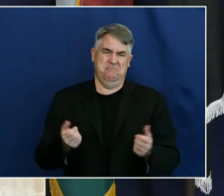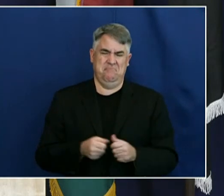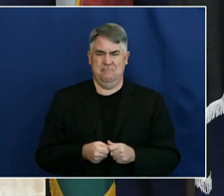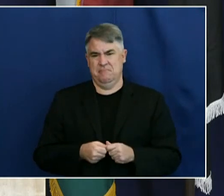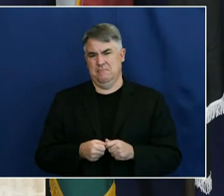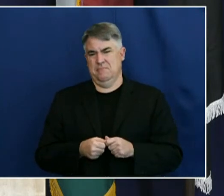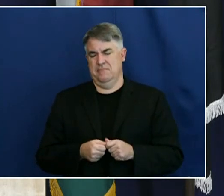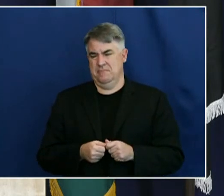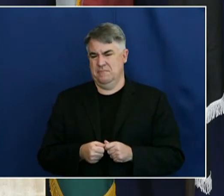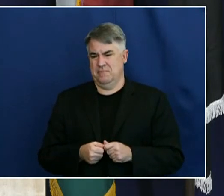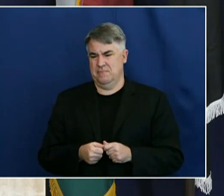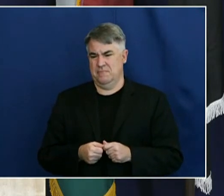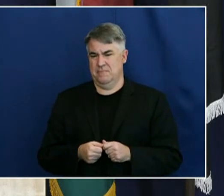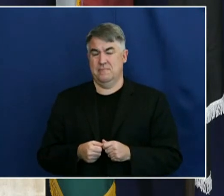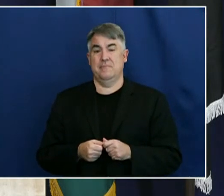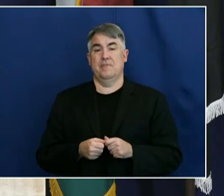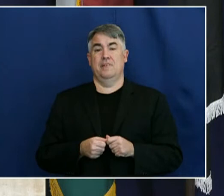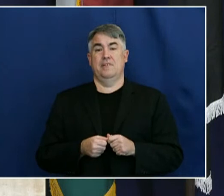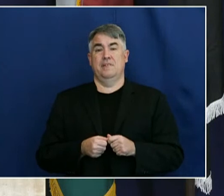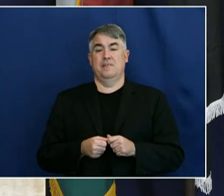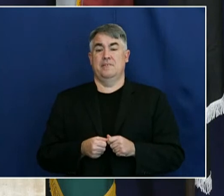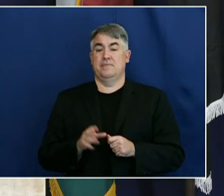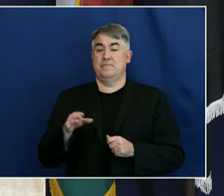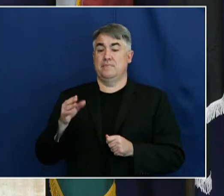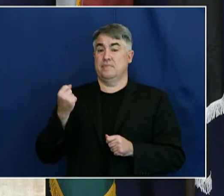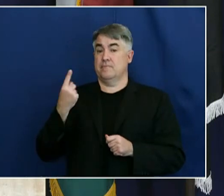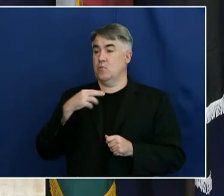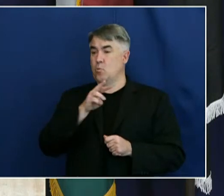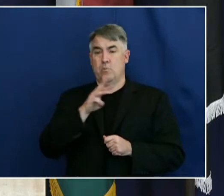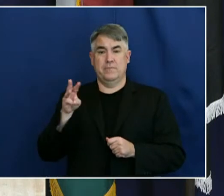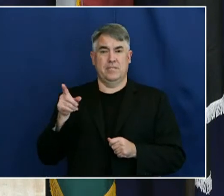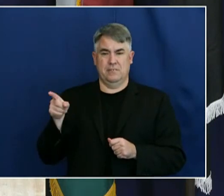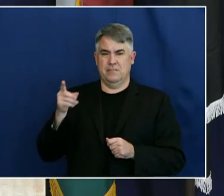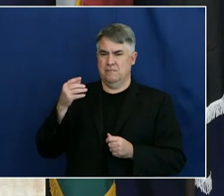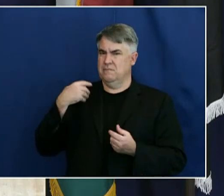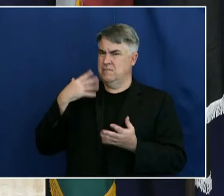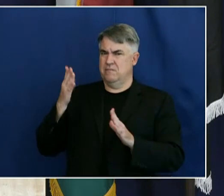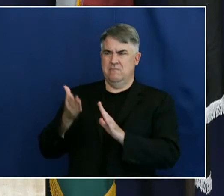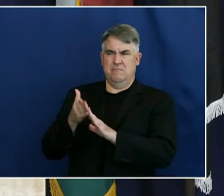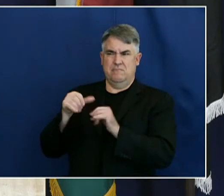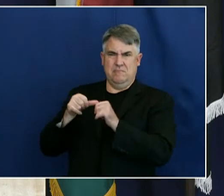we continue to have them there today. So they are on our website.